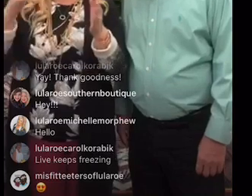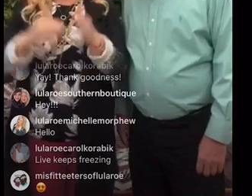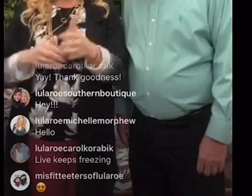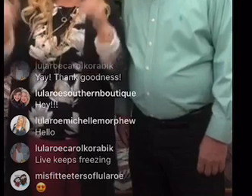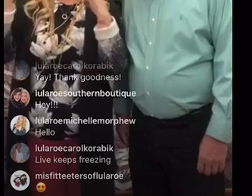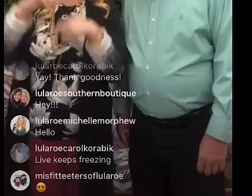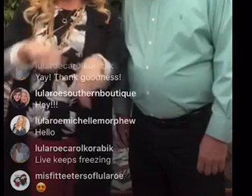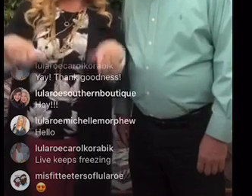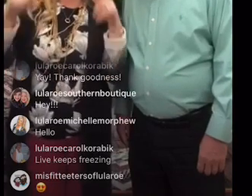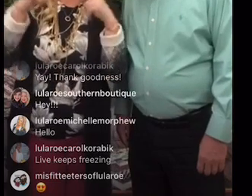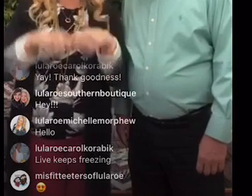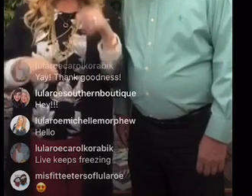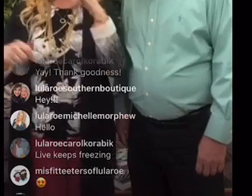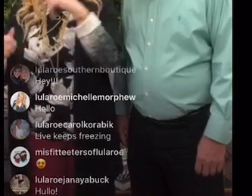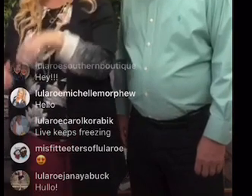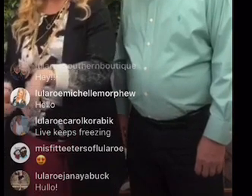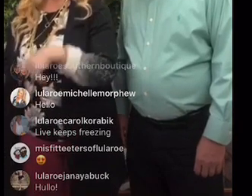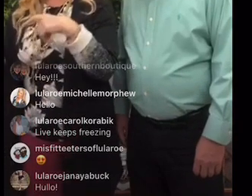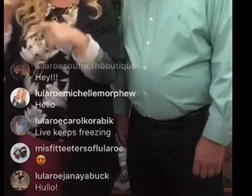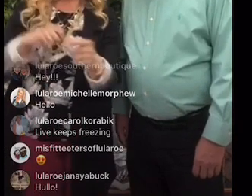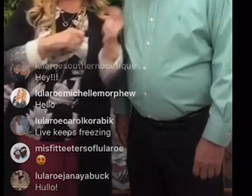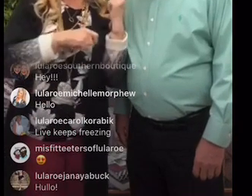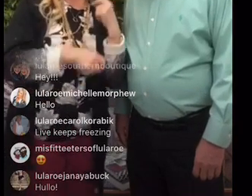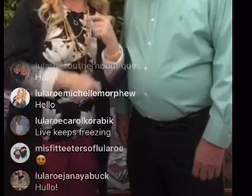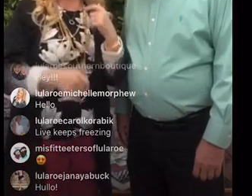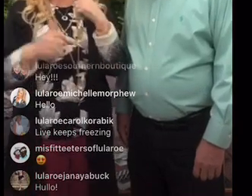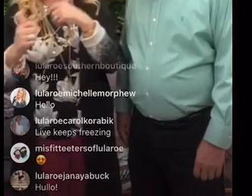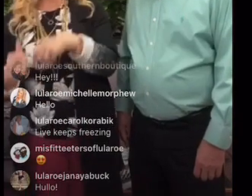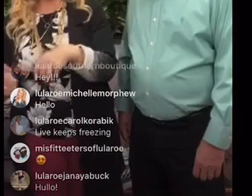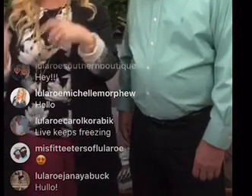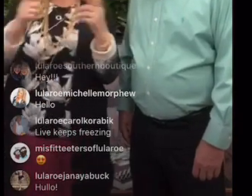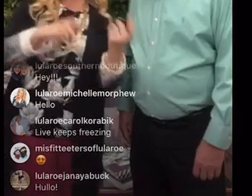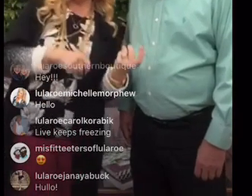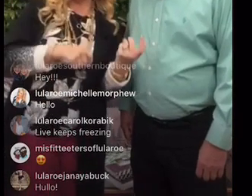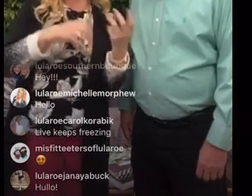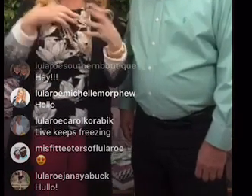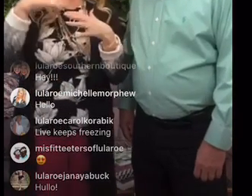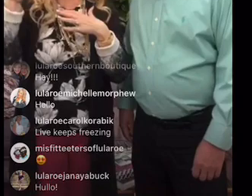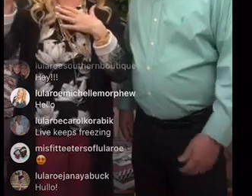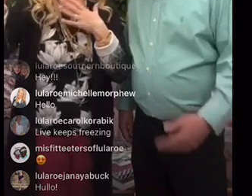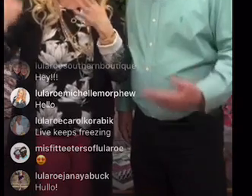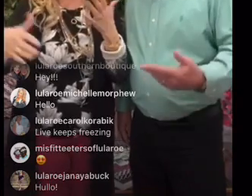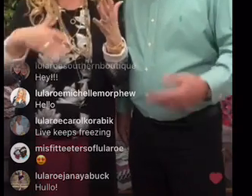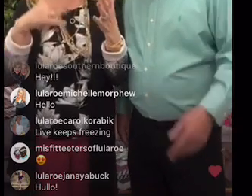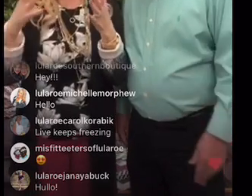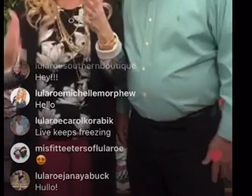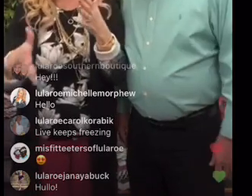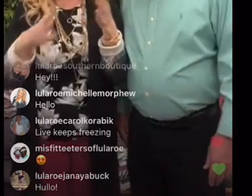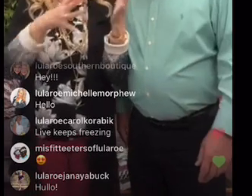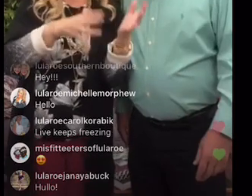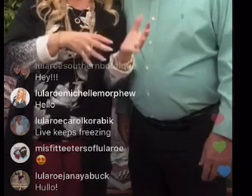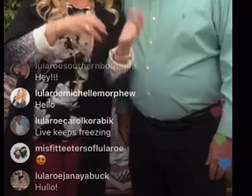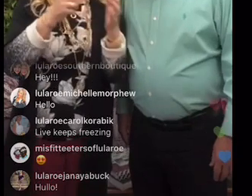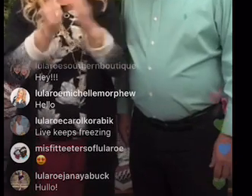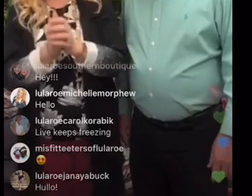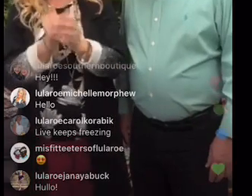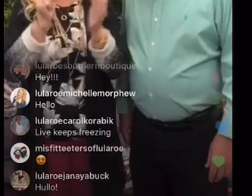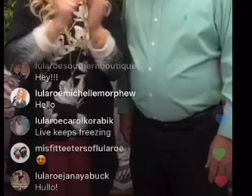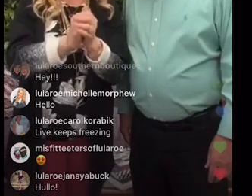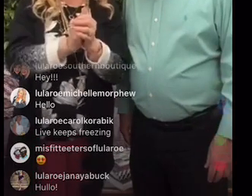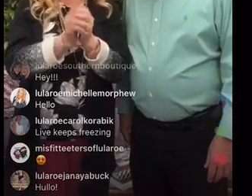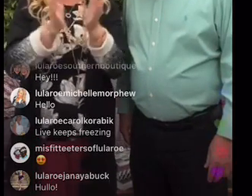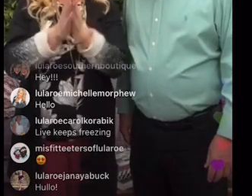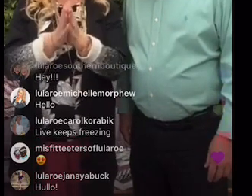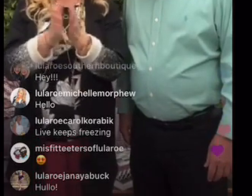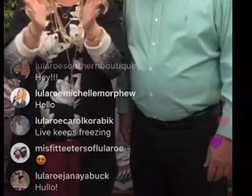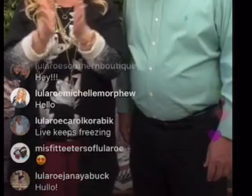I got knocked down. Oh, but I get up again. You're never gonna keep me down. I get knocked down. But I get up again. You're never gonna keep me